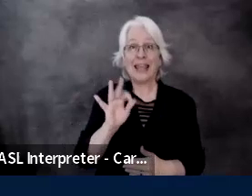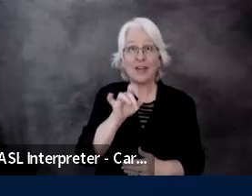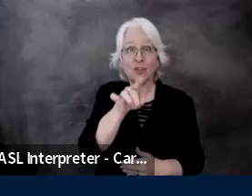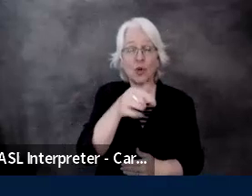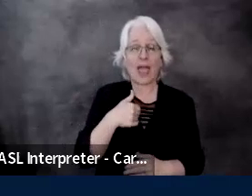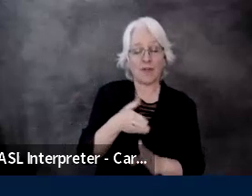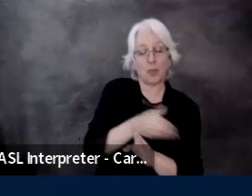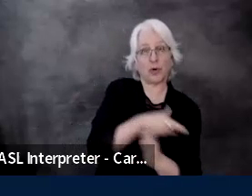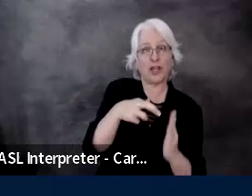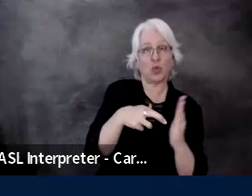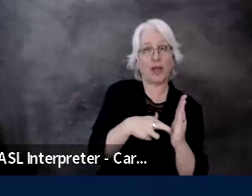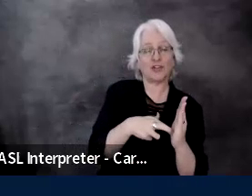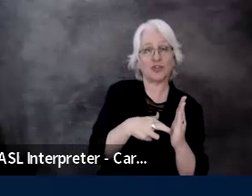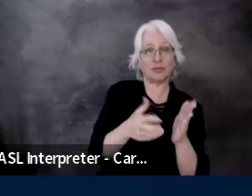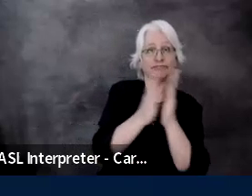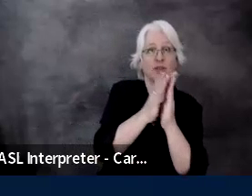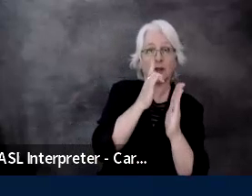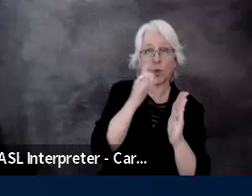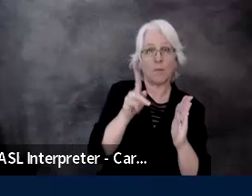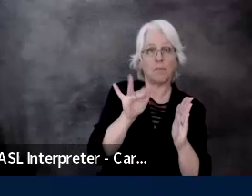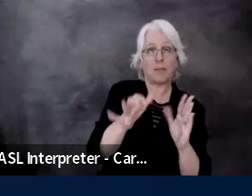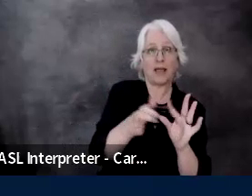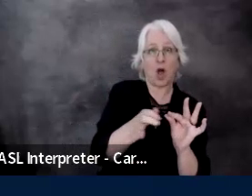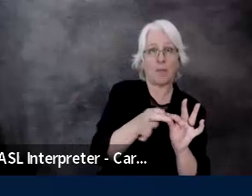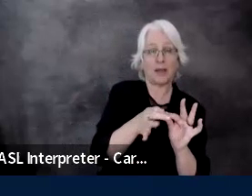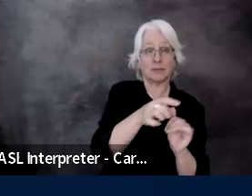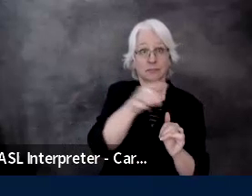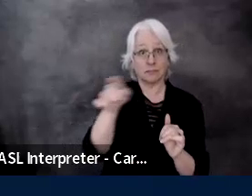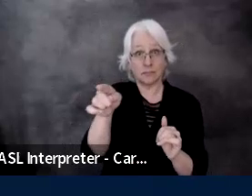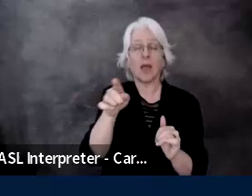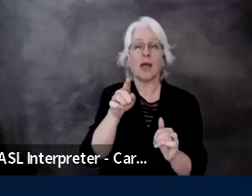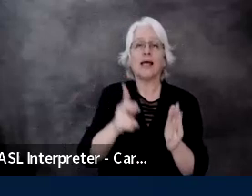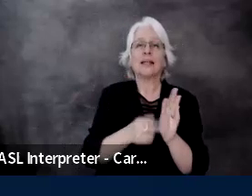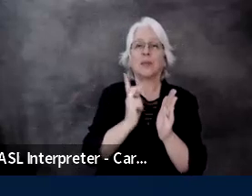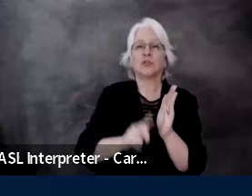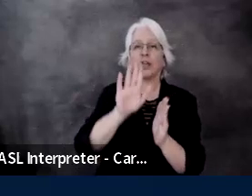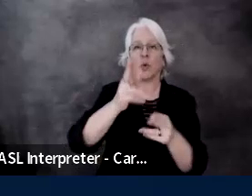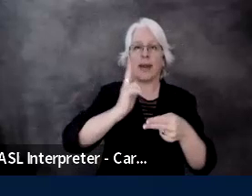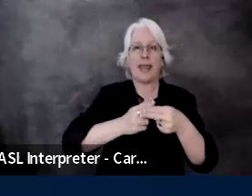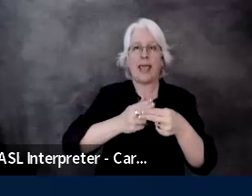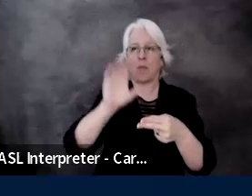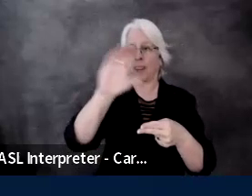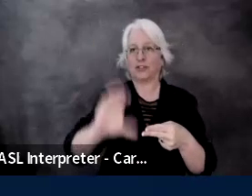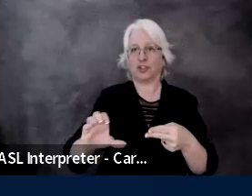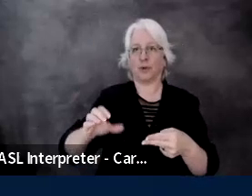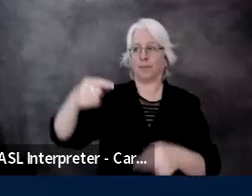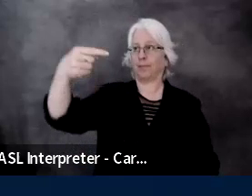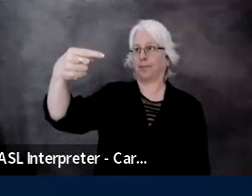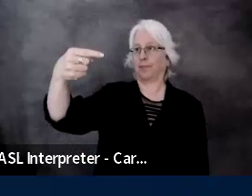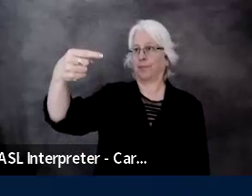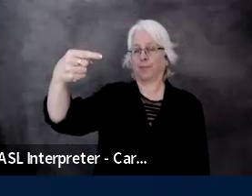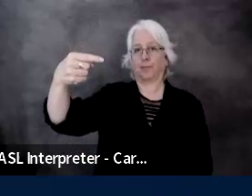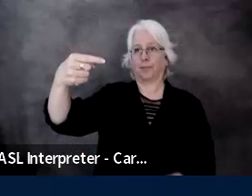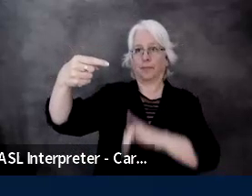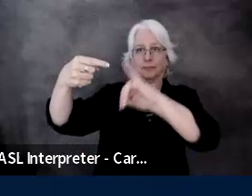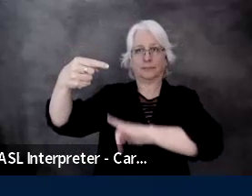comments, please take time now to ensure that the name that is listed on your Zoom screen